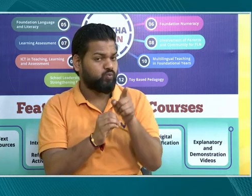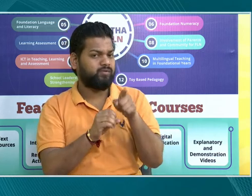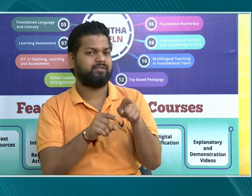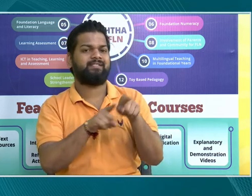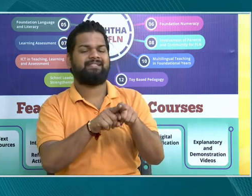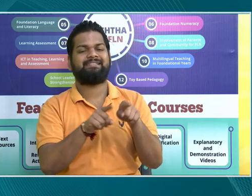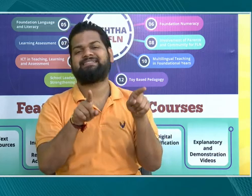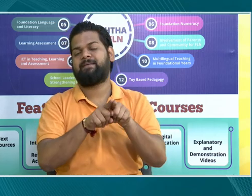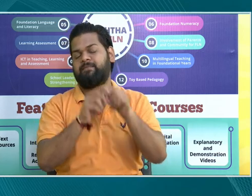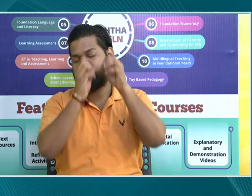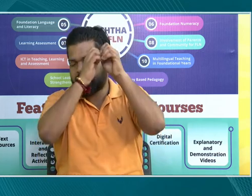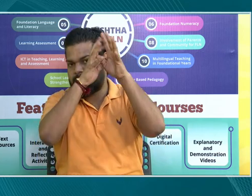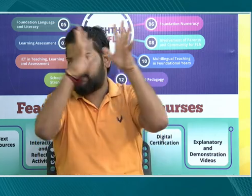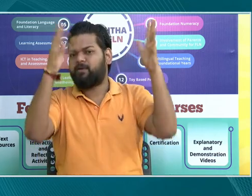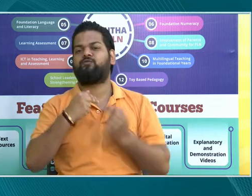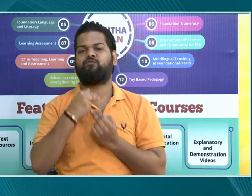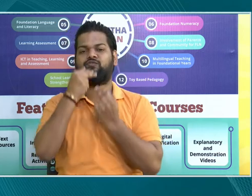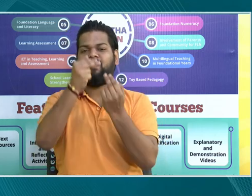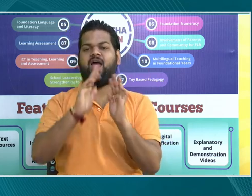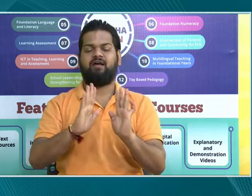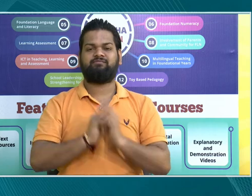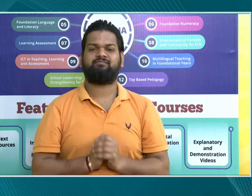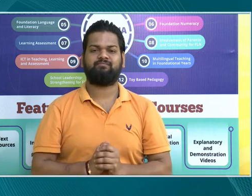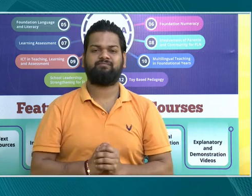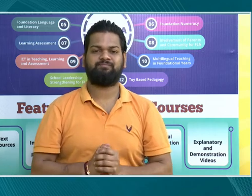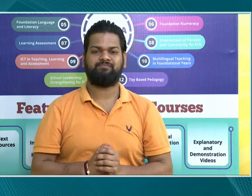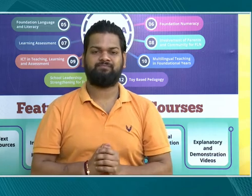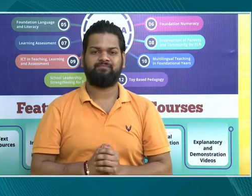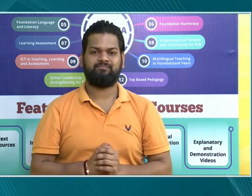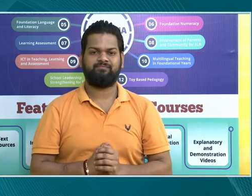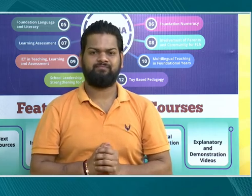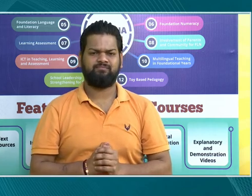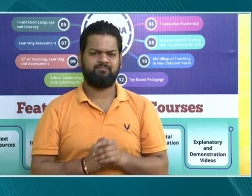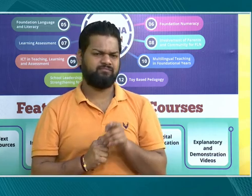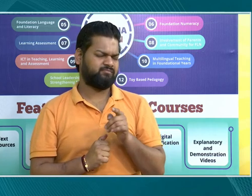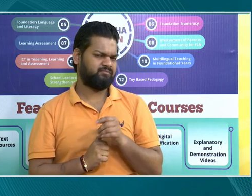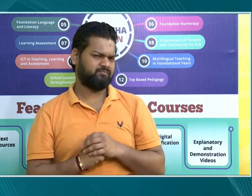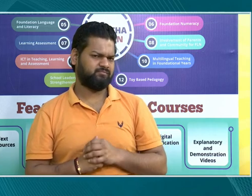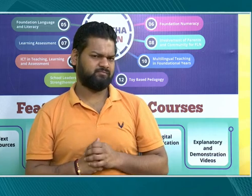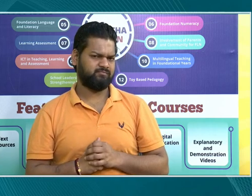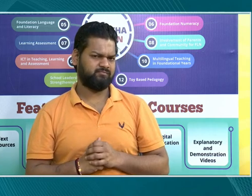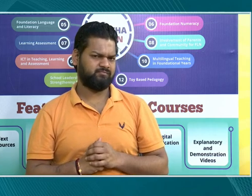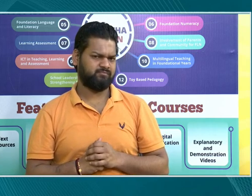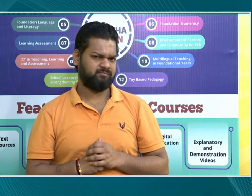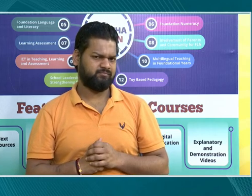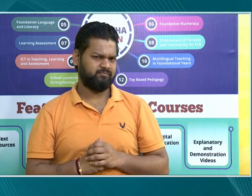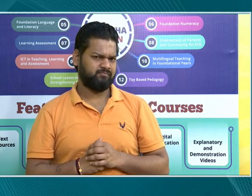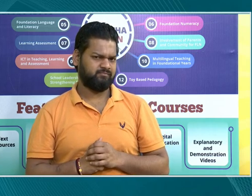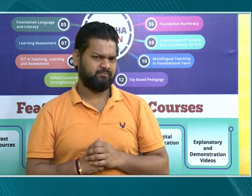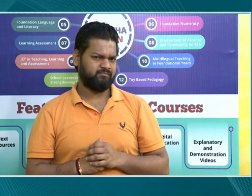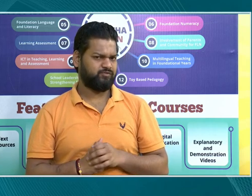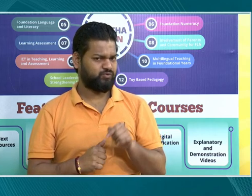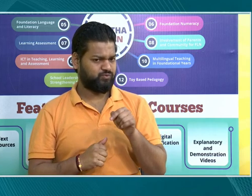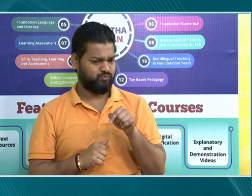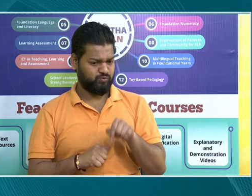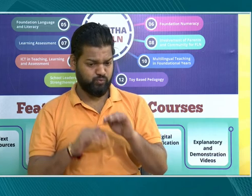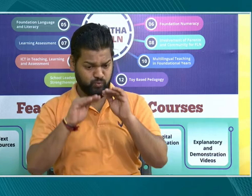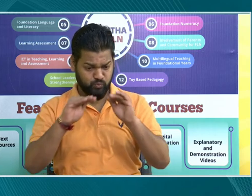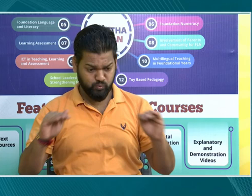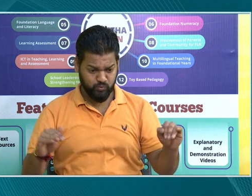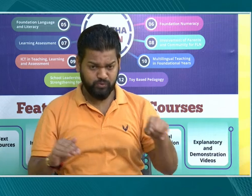imaginary story. Yes. Okay. Ma'am, would you like to show our children